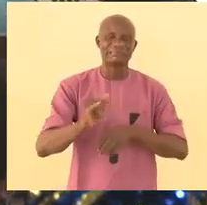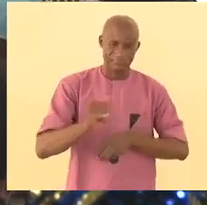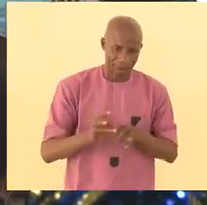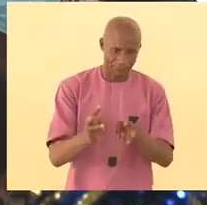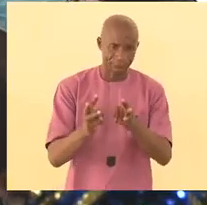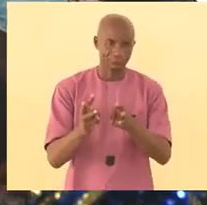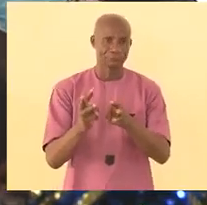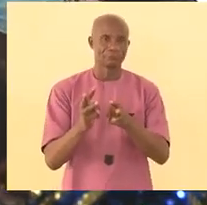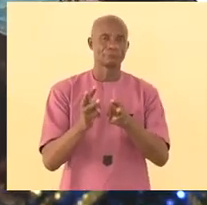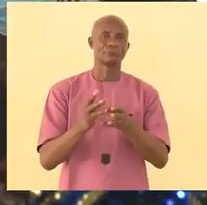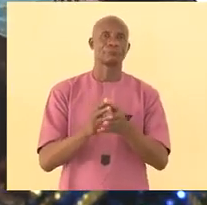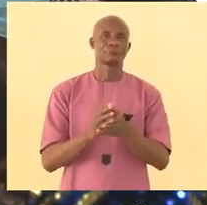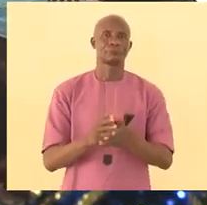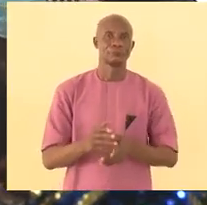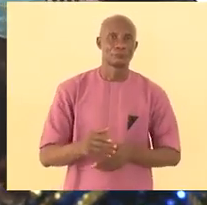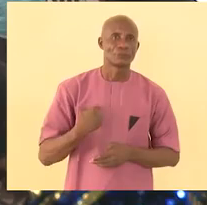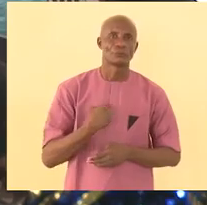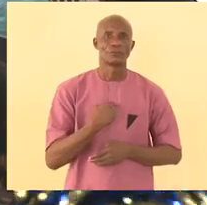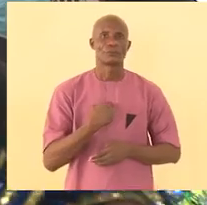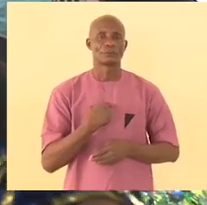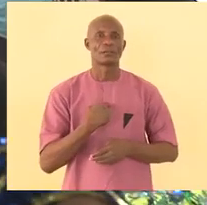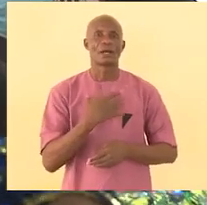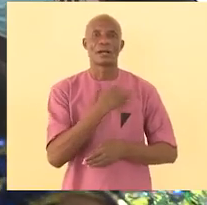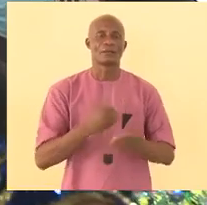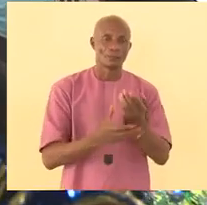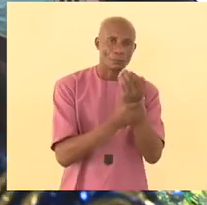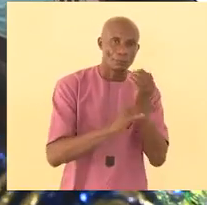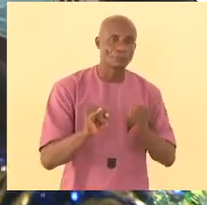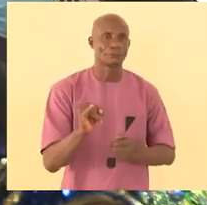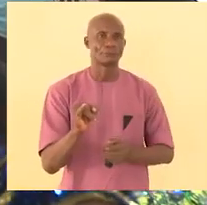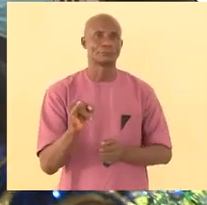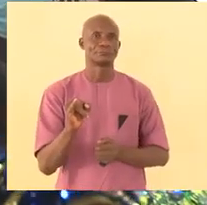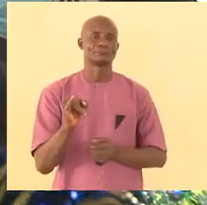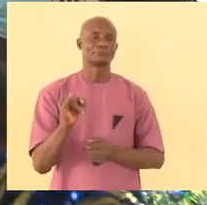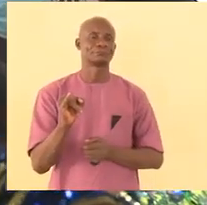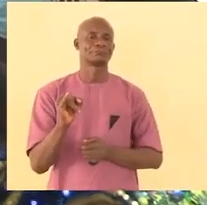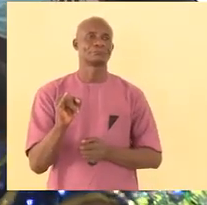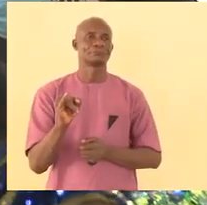way, we'll also do well by also upholding those